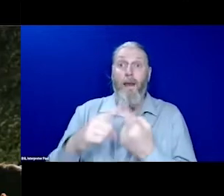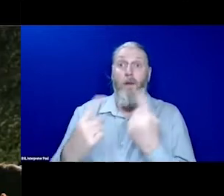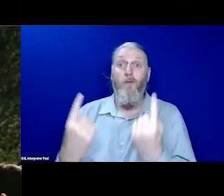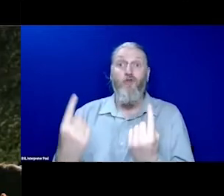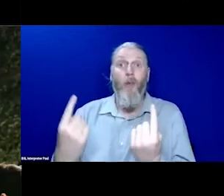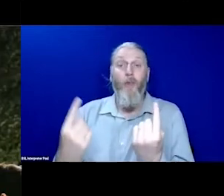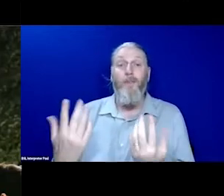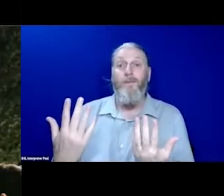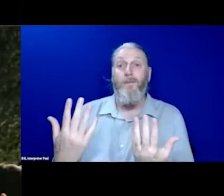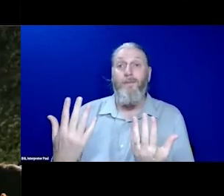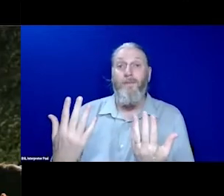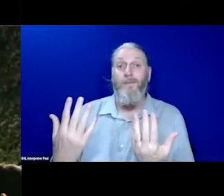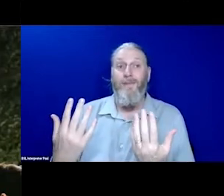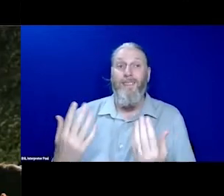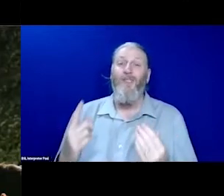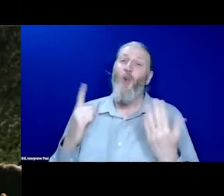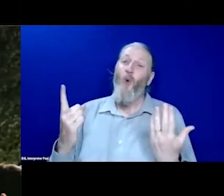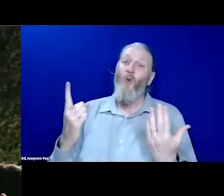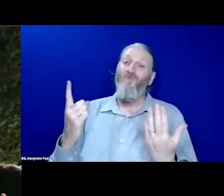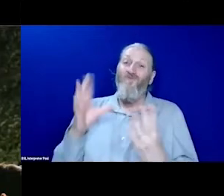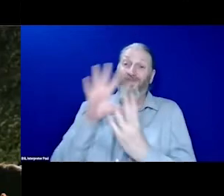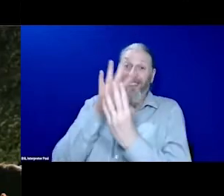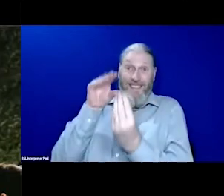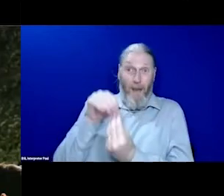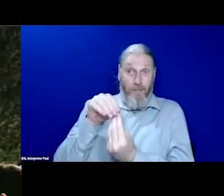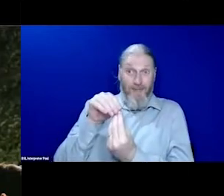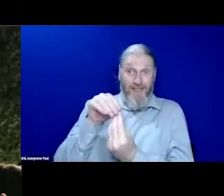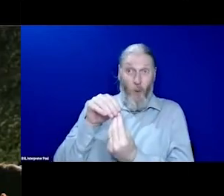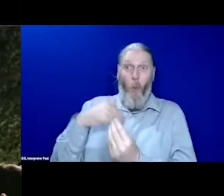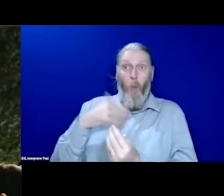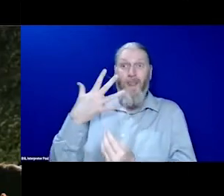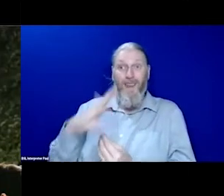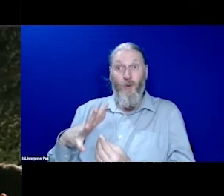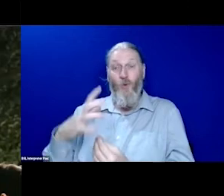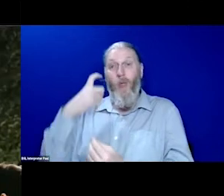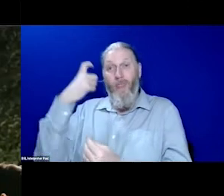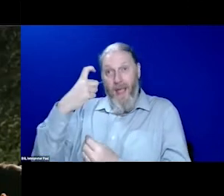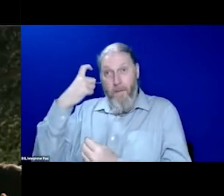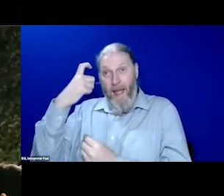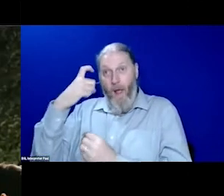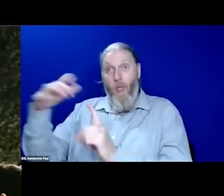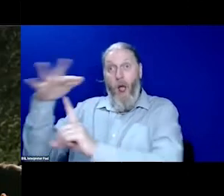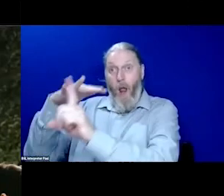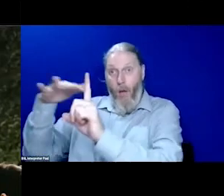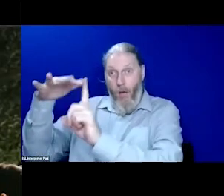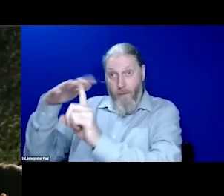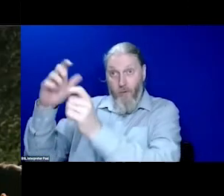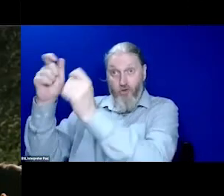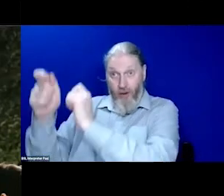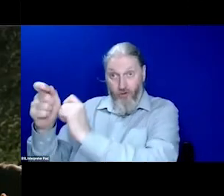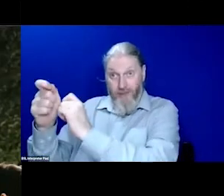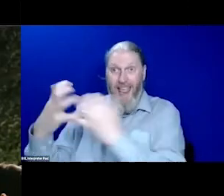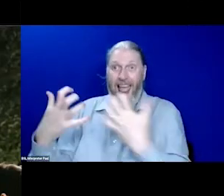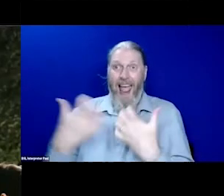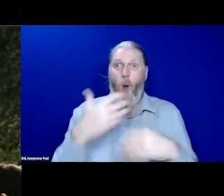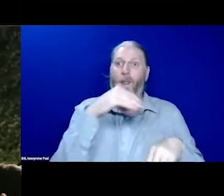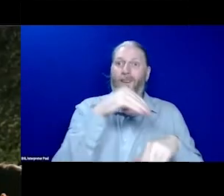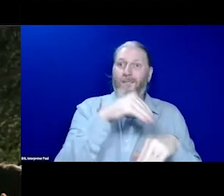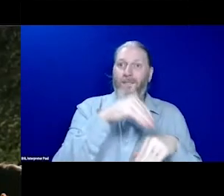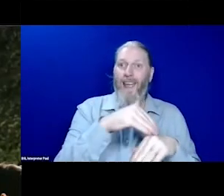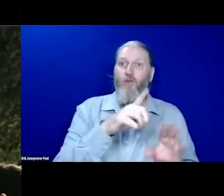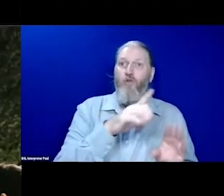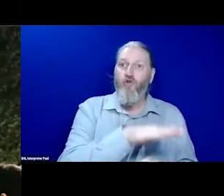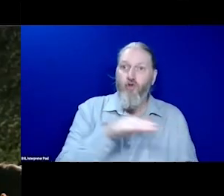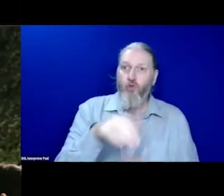in summary, we need to account for the impacts of climate on children and young people's mental health in ways that there is